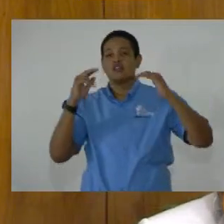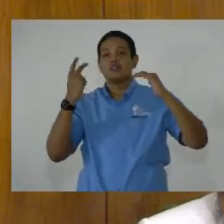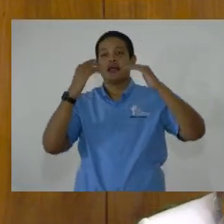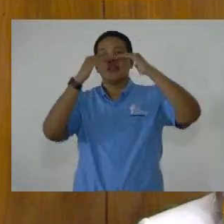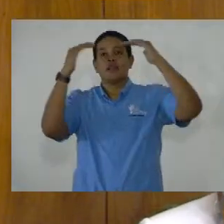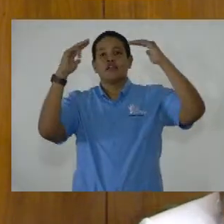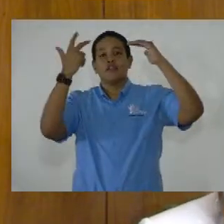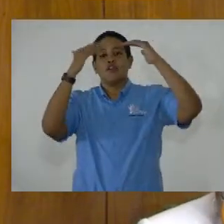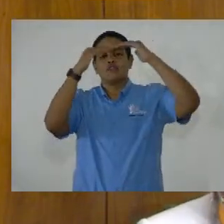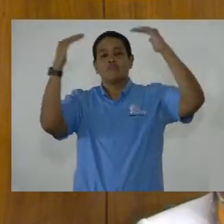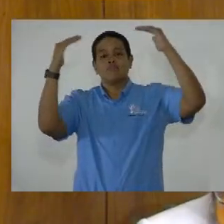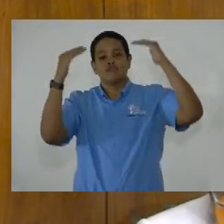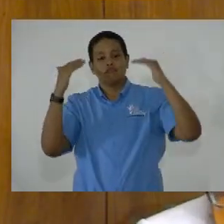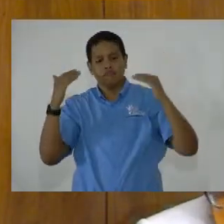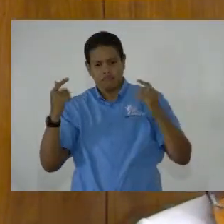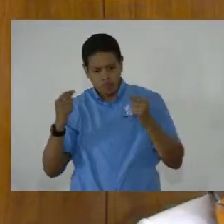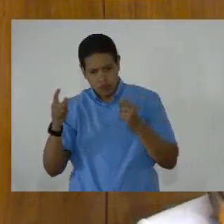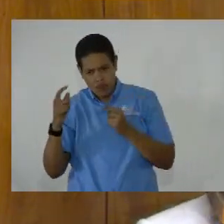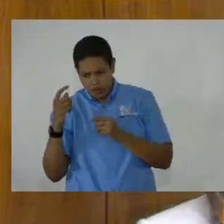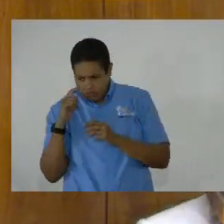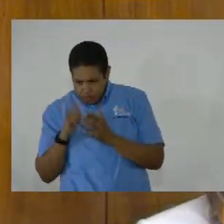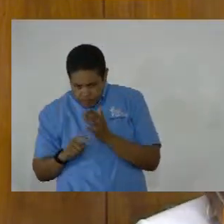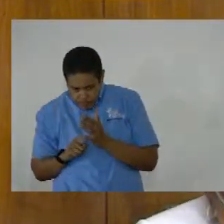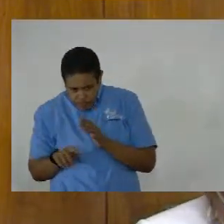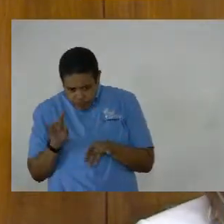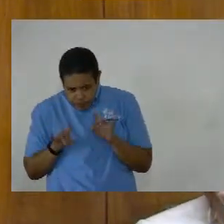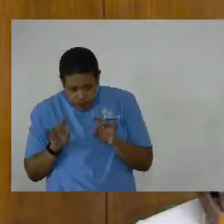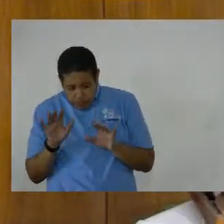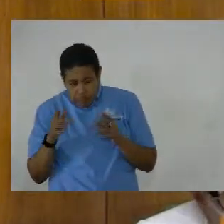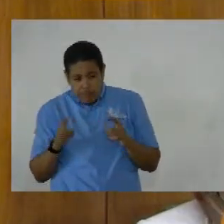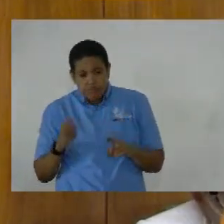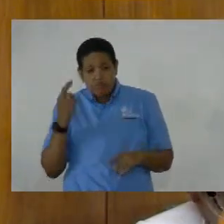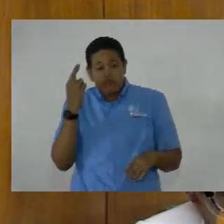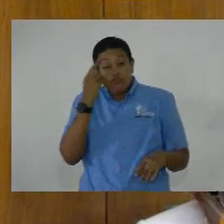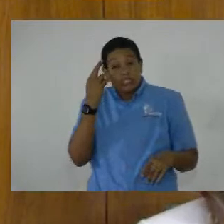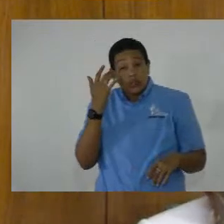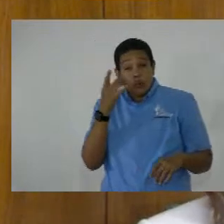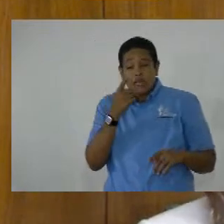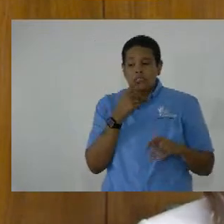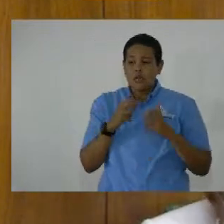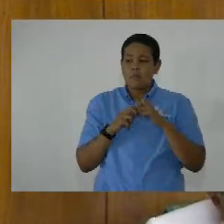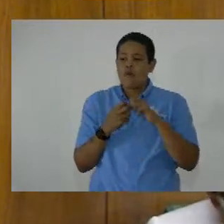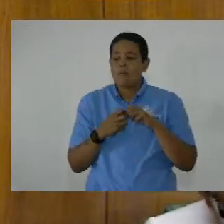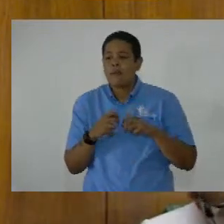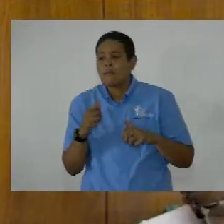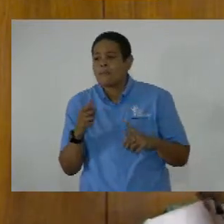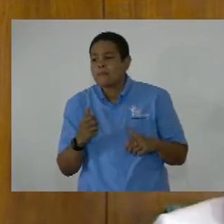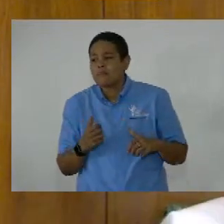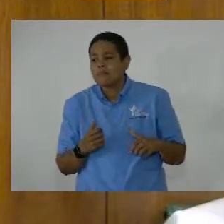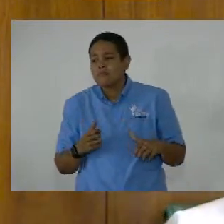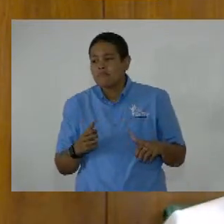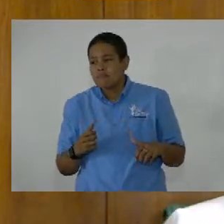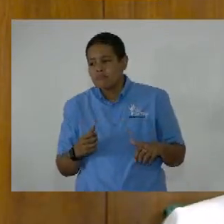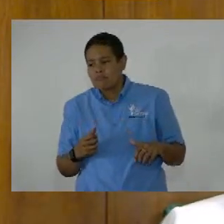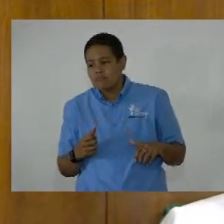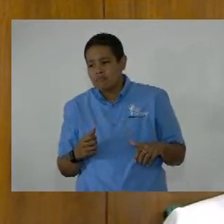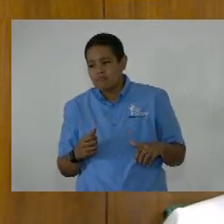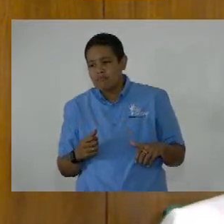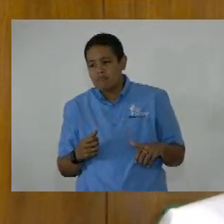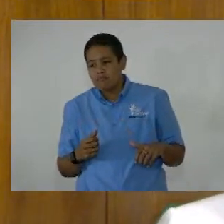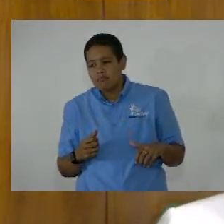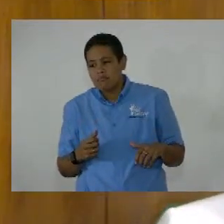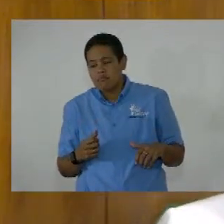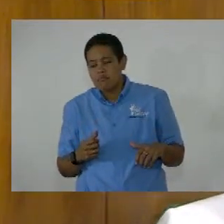companies. The reason being, Madam Speaker, is that the problem is not with those with whom